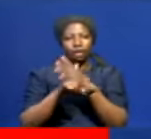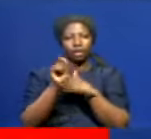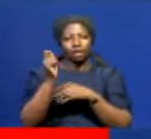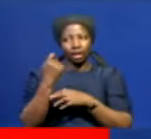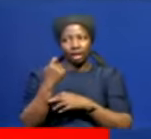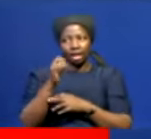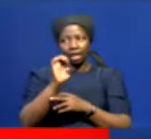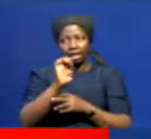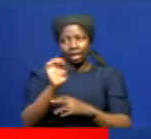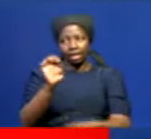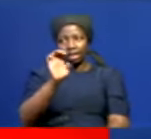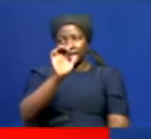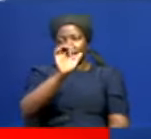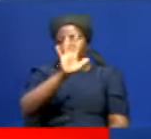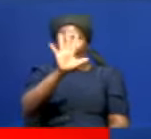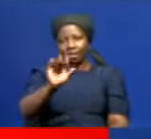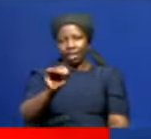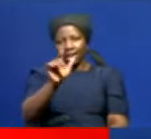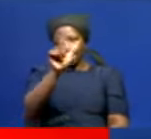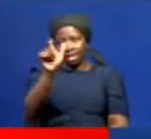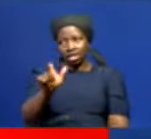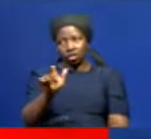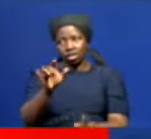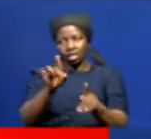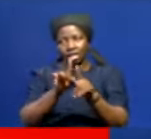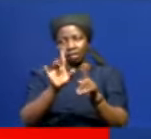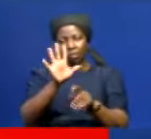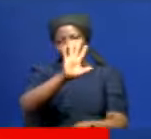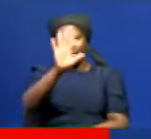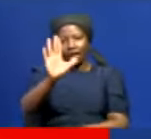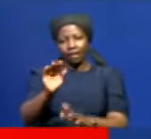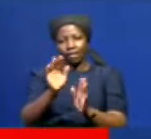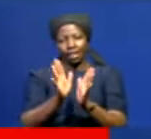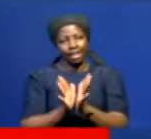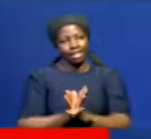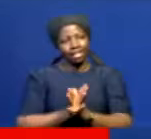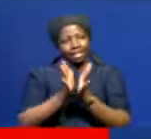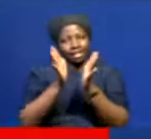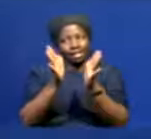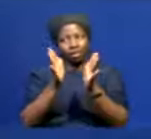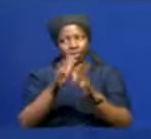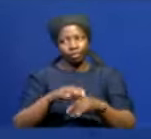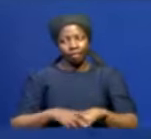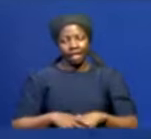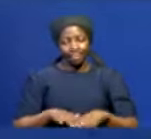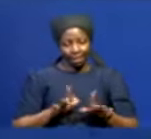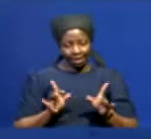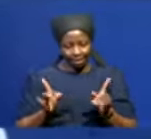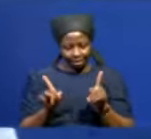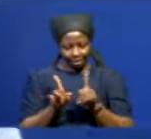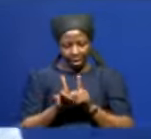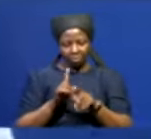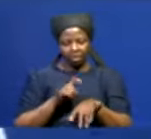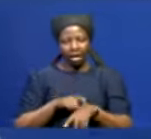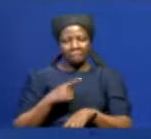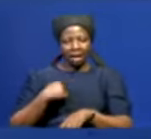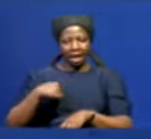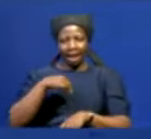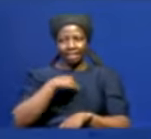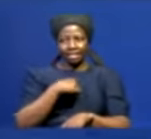East African region, and Africa in general. Yet at the same time, we bear